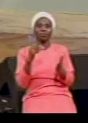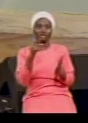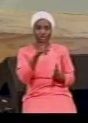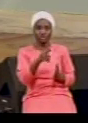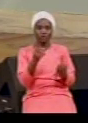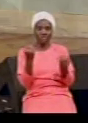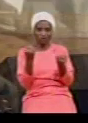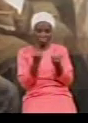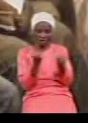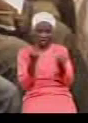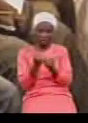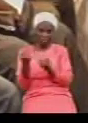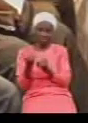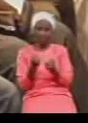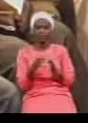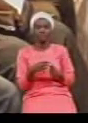fight.